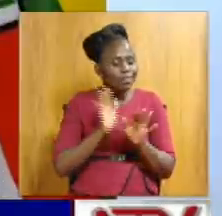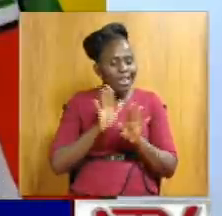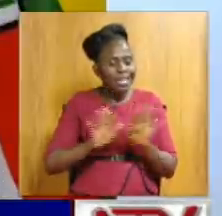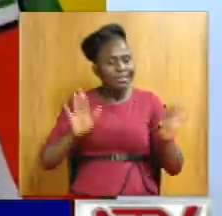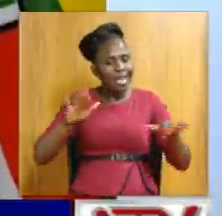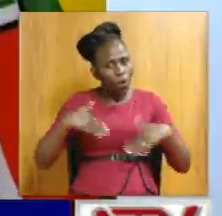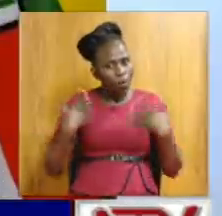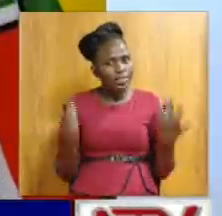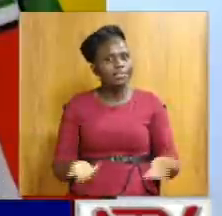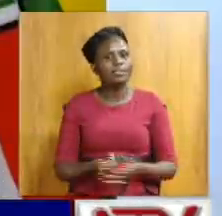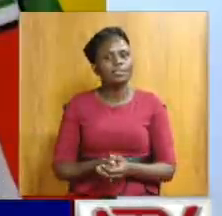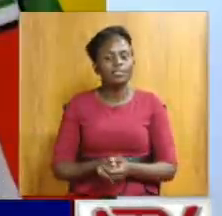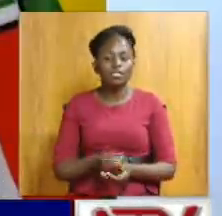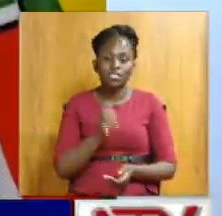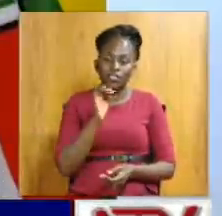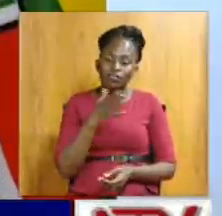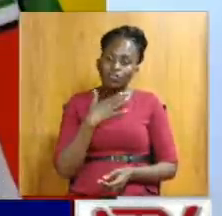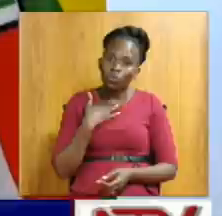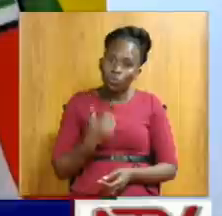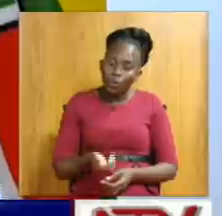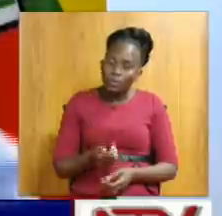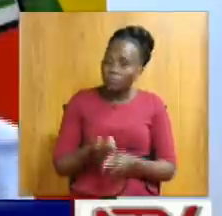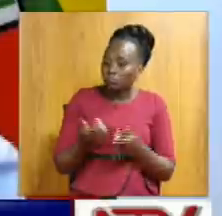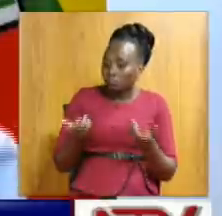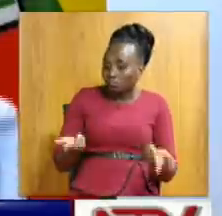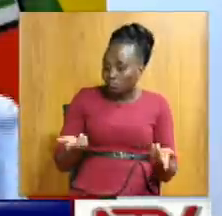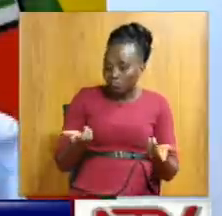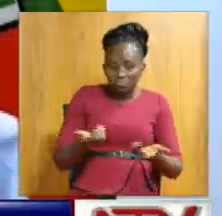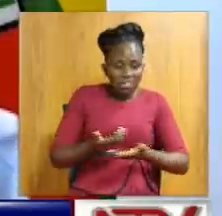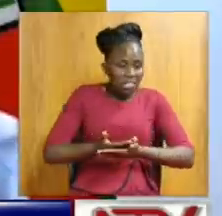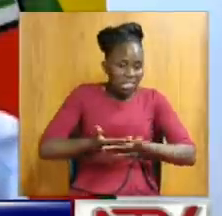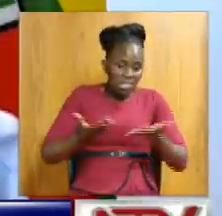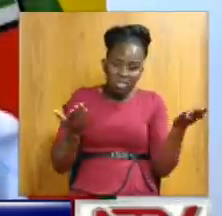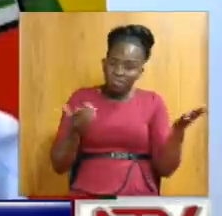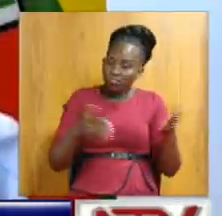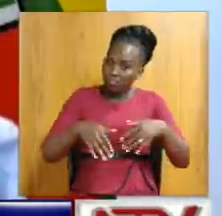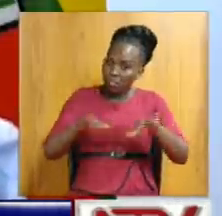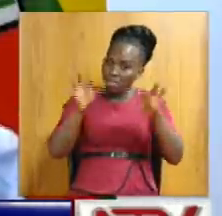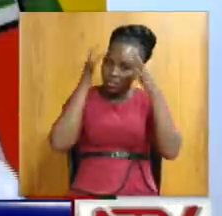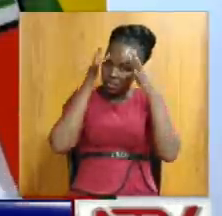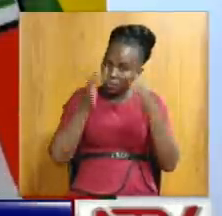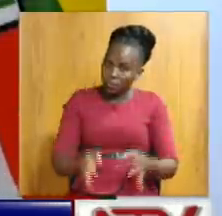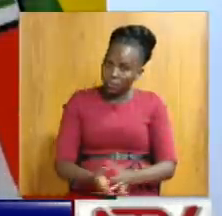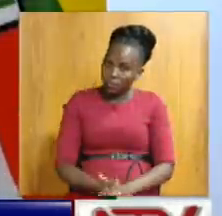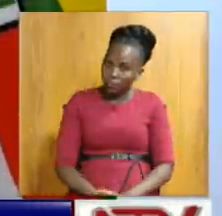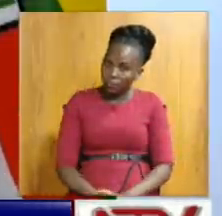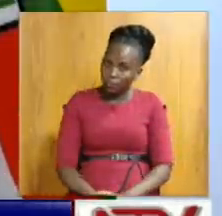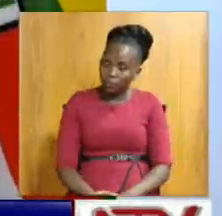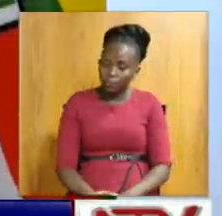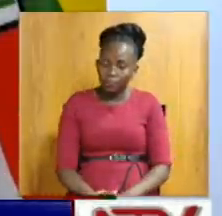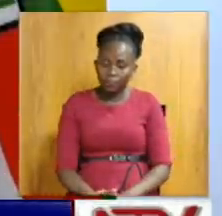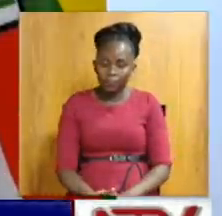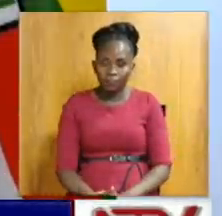So if you want to be a stooge or whatever you want to be, that's your business.